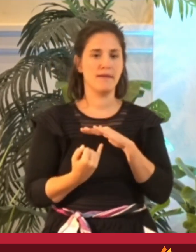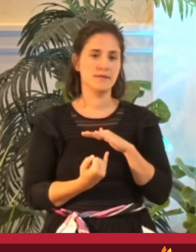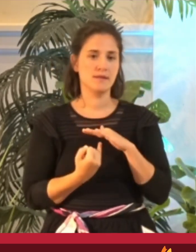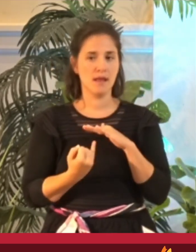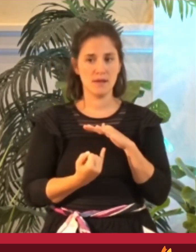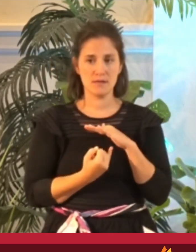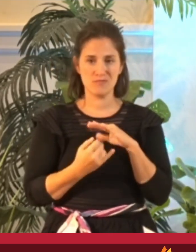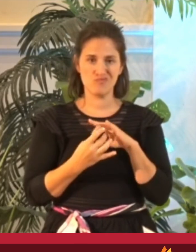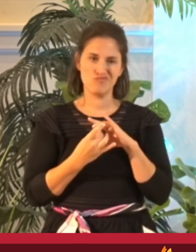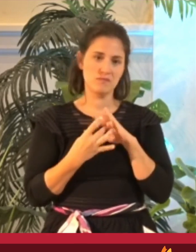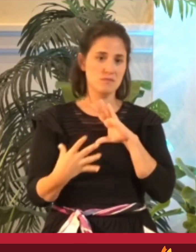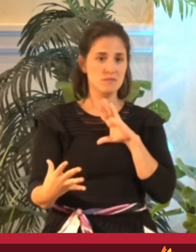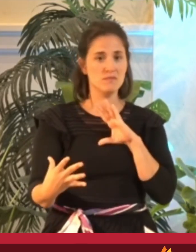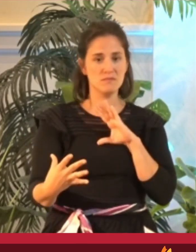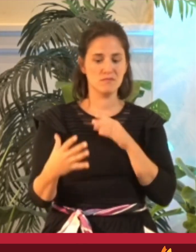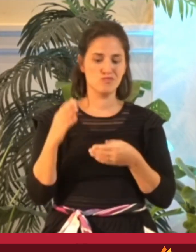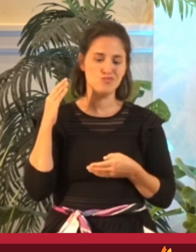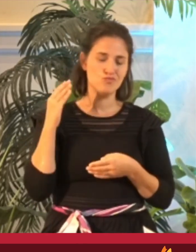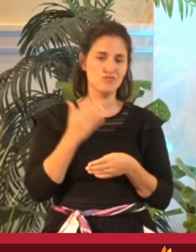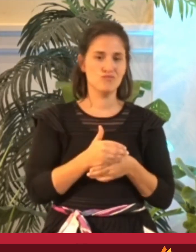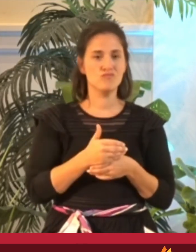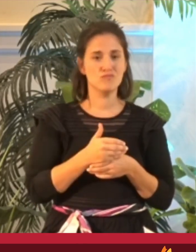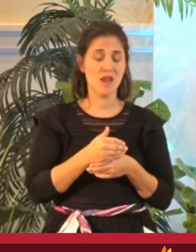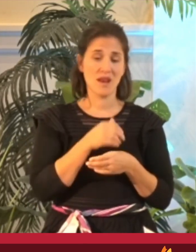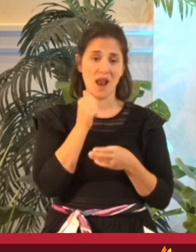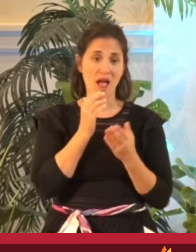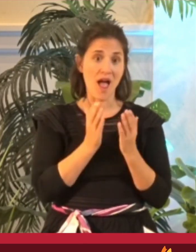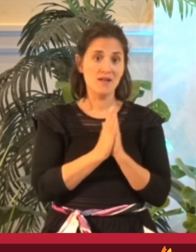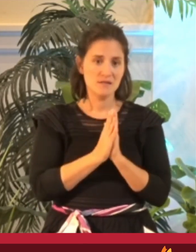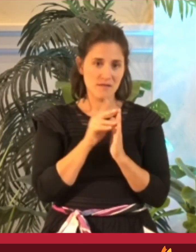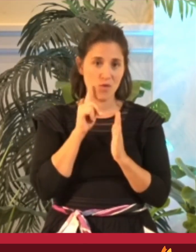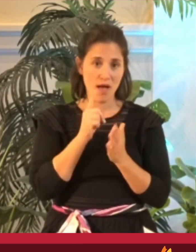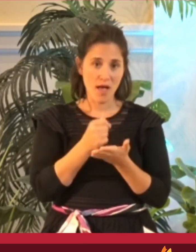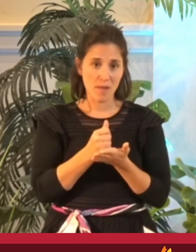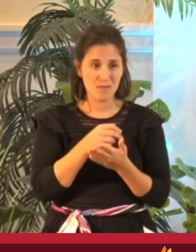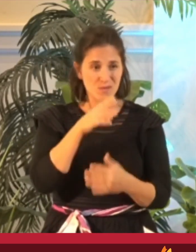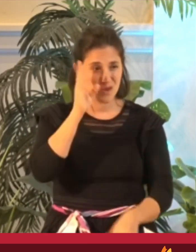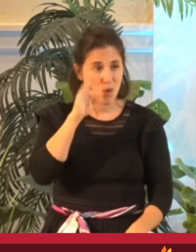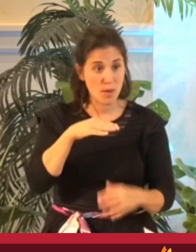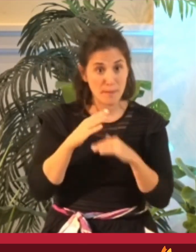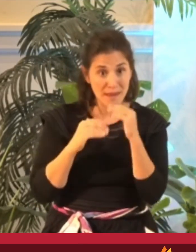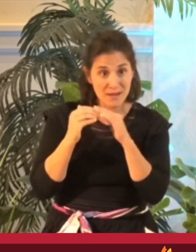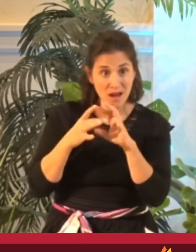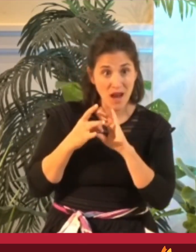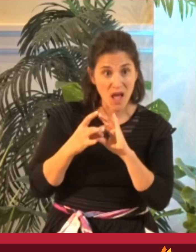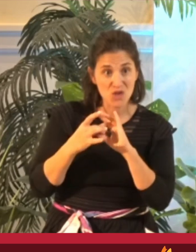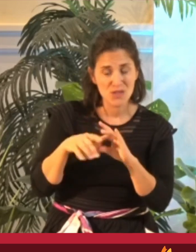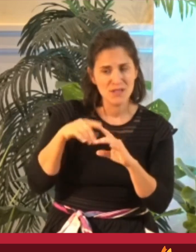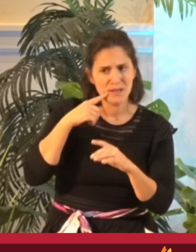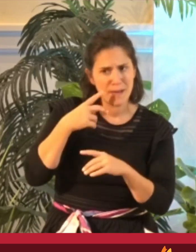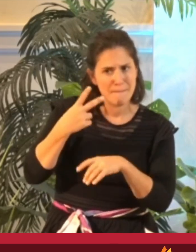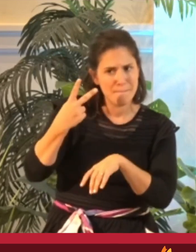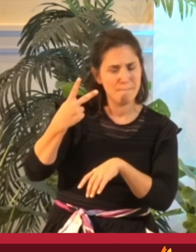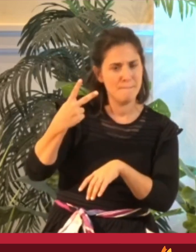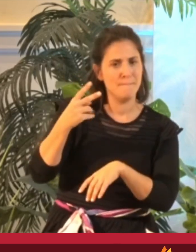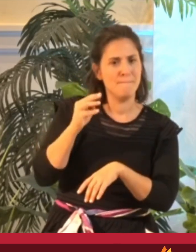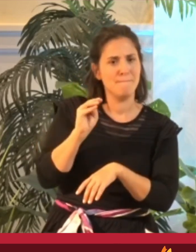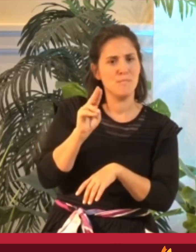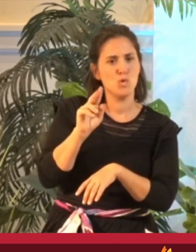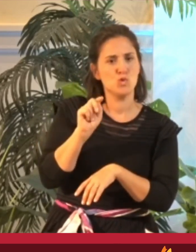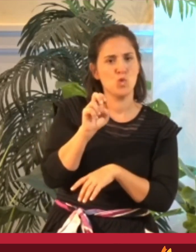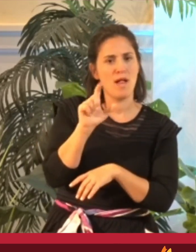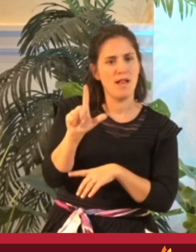And building connections is a mutual effort. And sometimes those who feel most